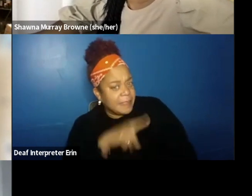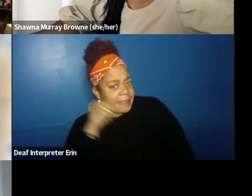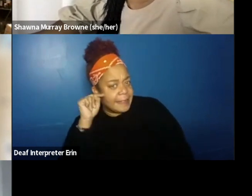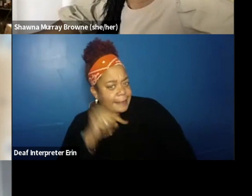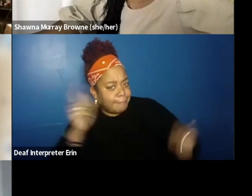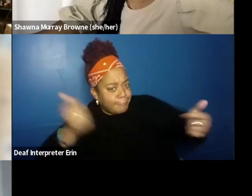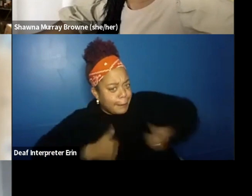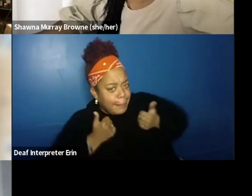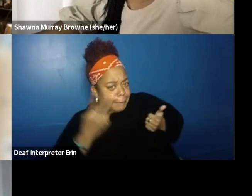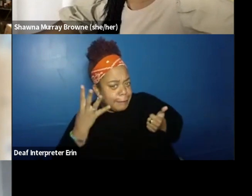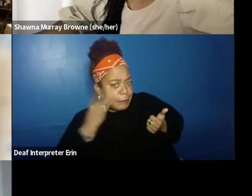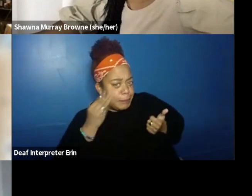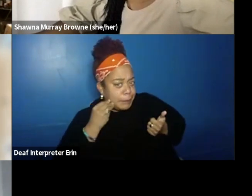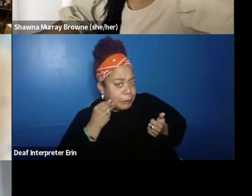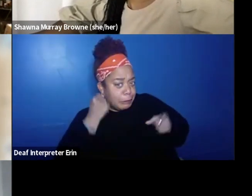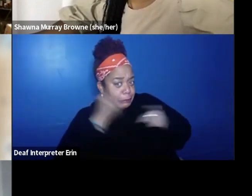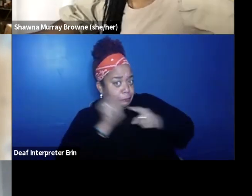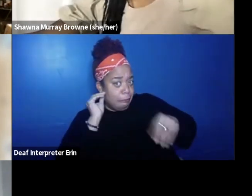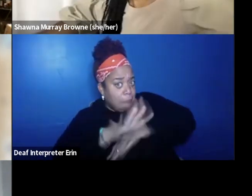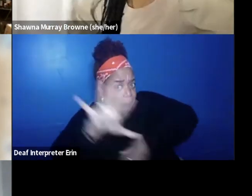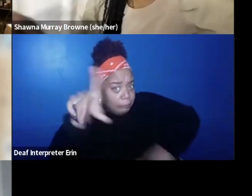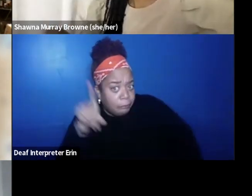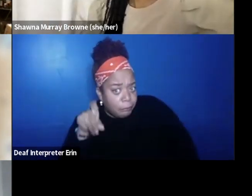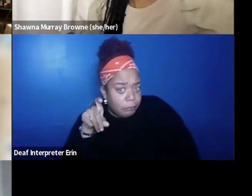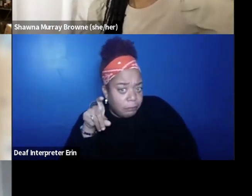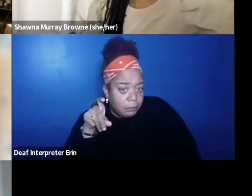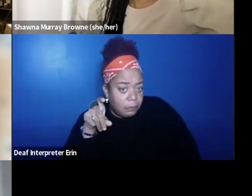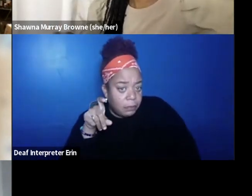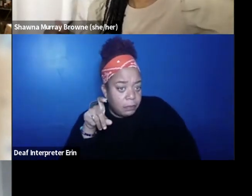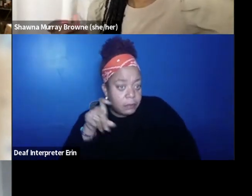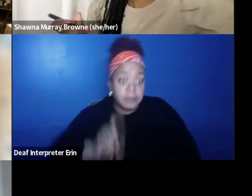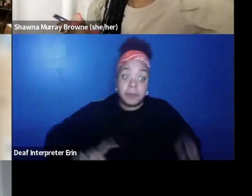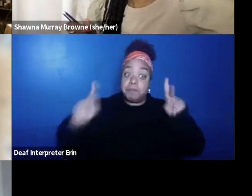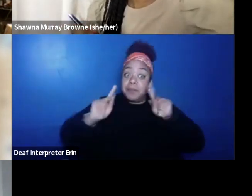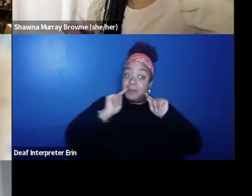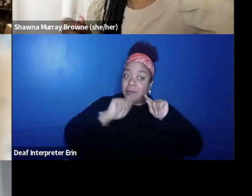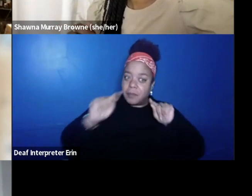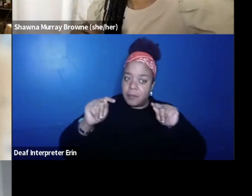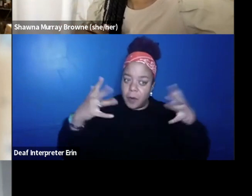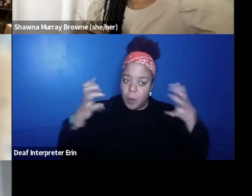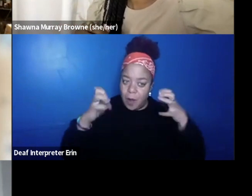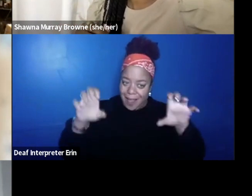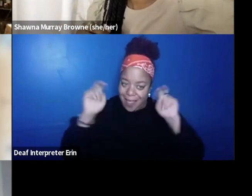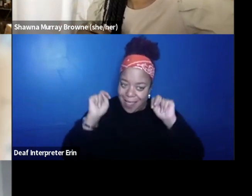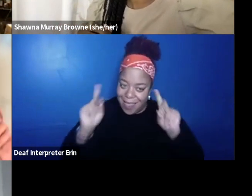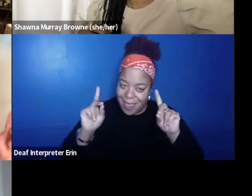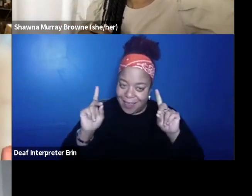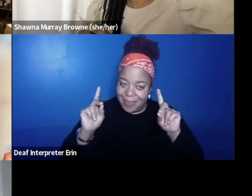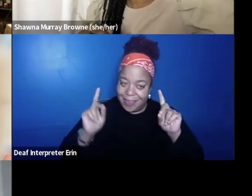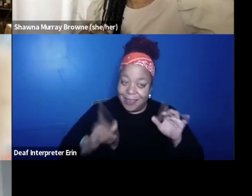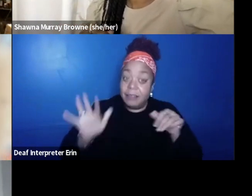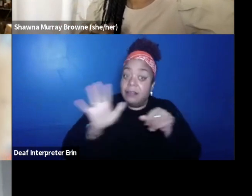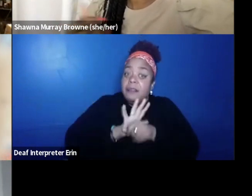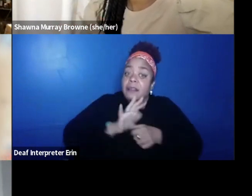this? Do people want to end or complete their lives by virtue of something horrible happening? Or like I talked